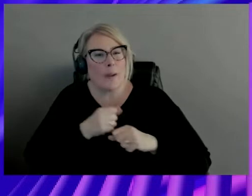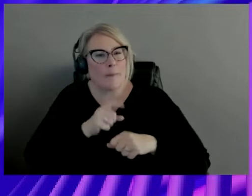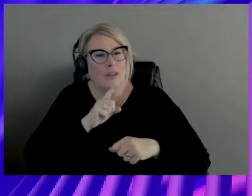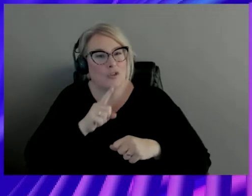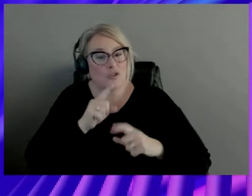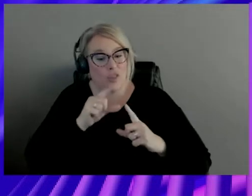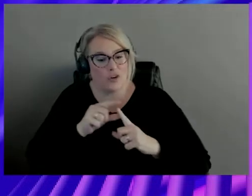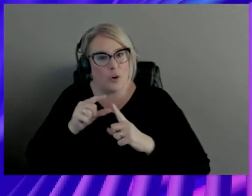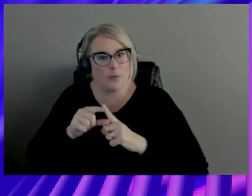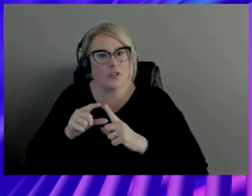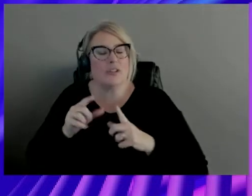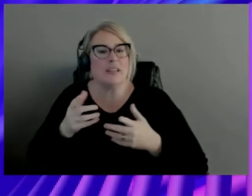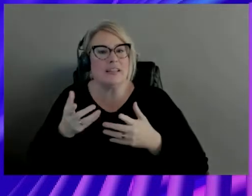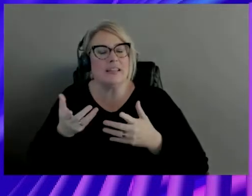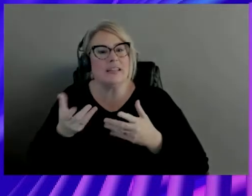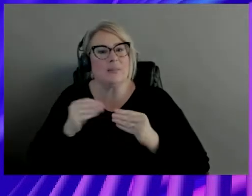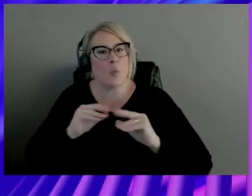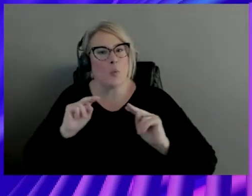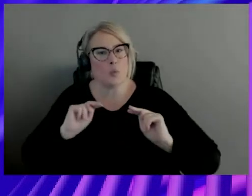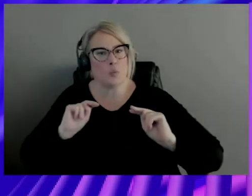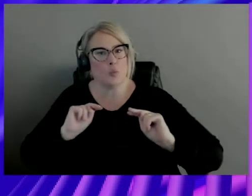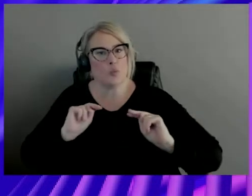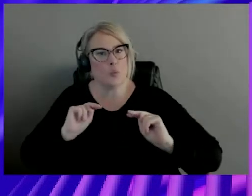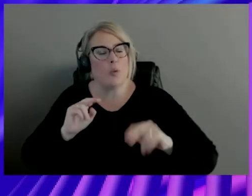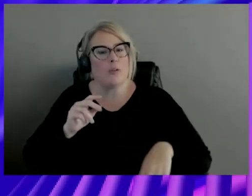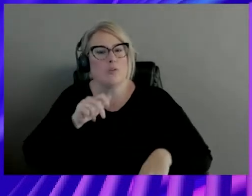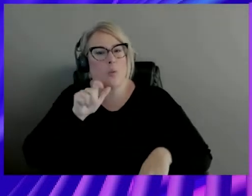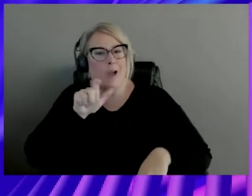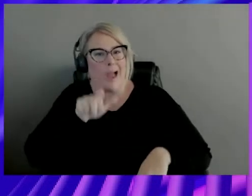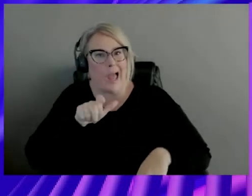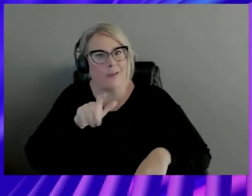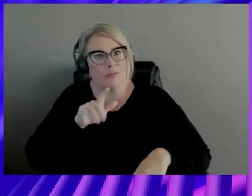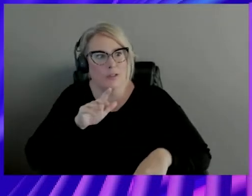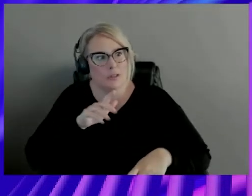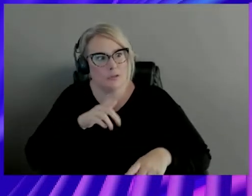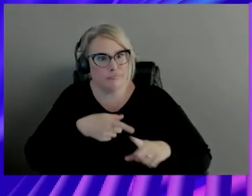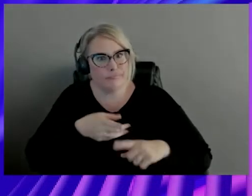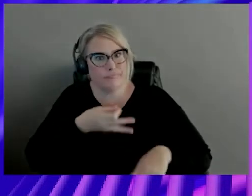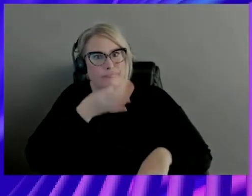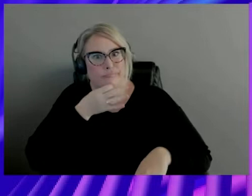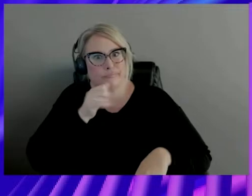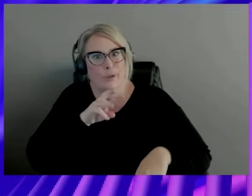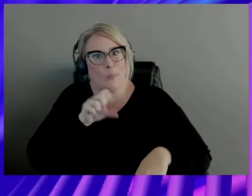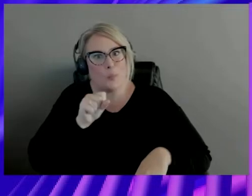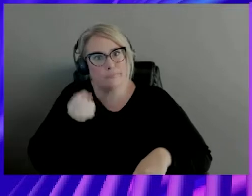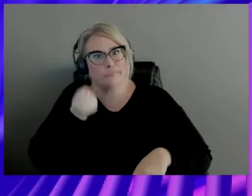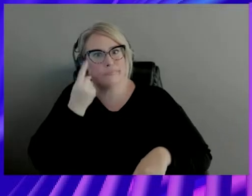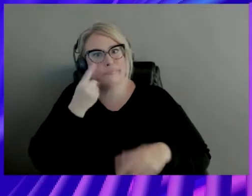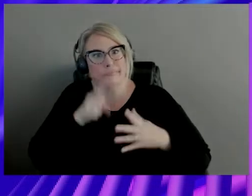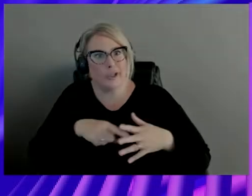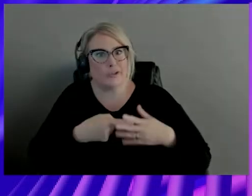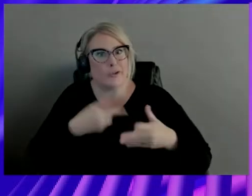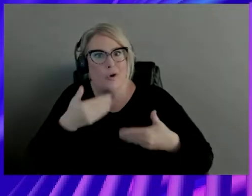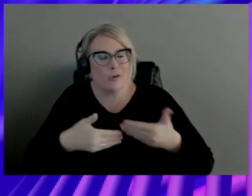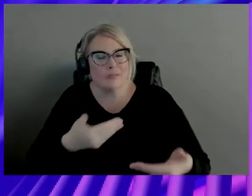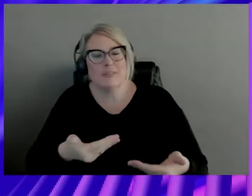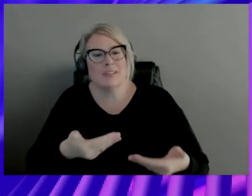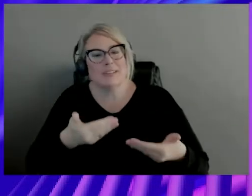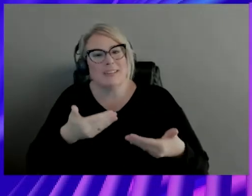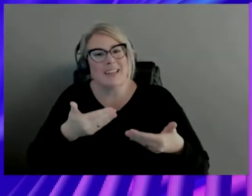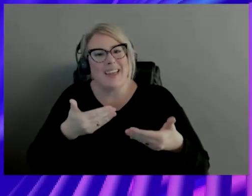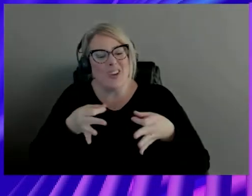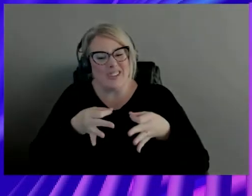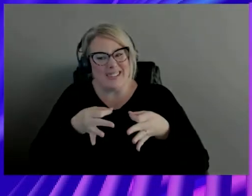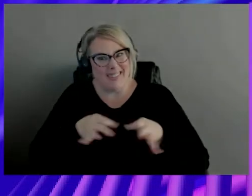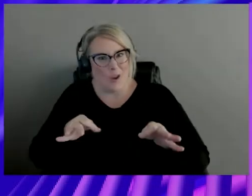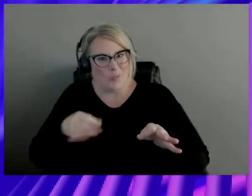in a more sort of neutral way, so you don't have to be an expert of AWS to just get started, right? There's a language to AWS